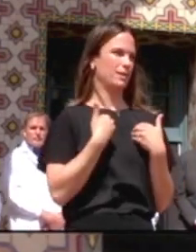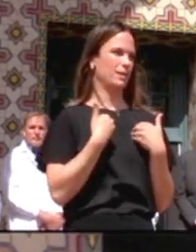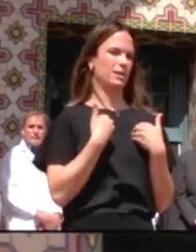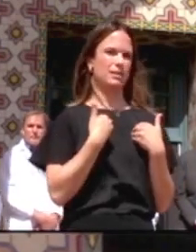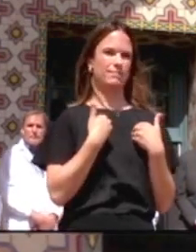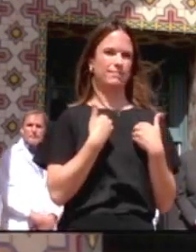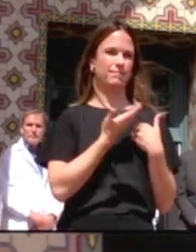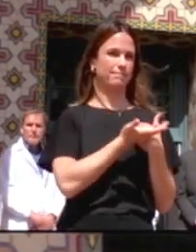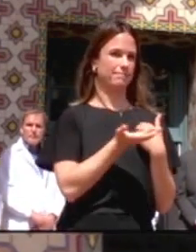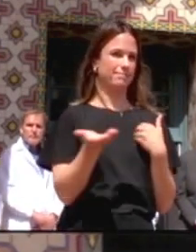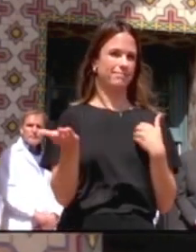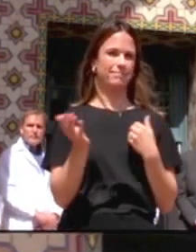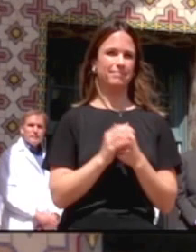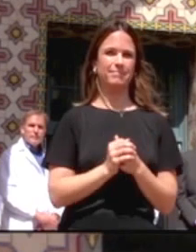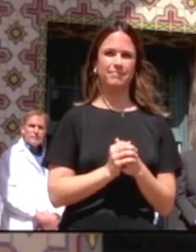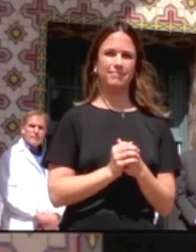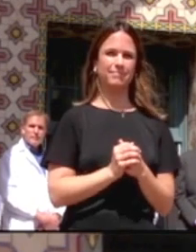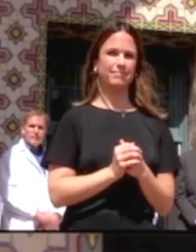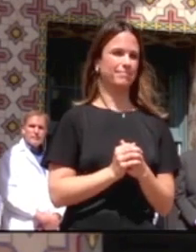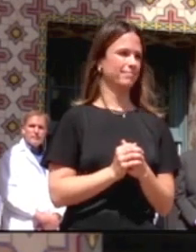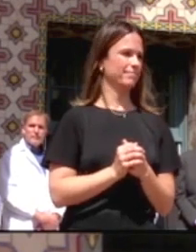One more question, if there's one.